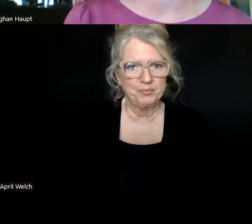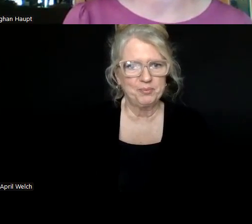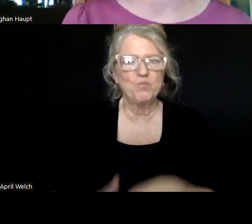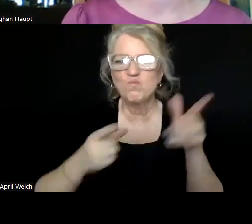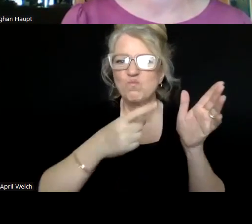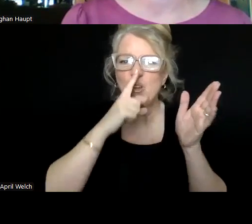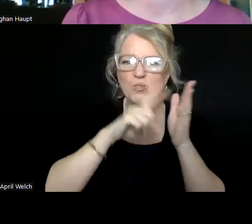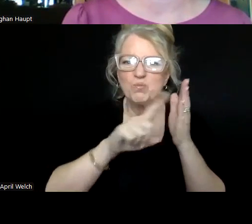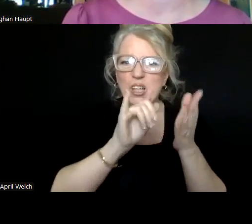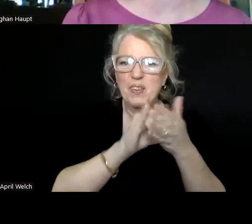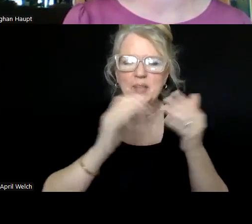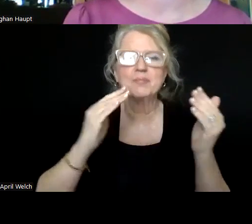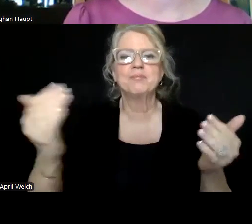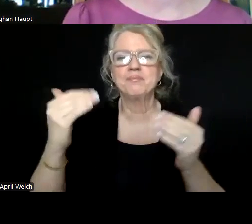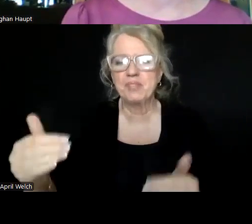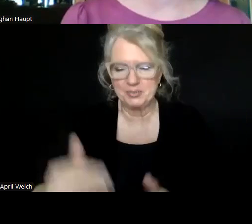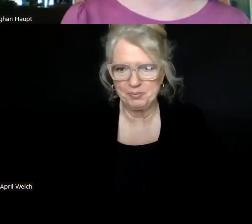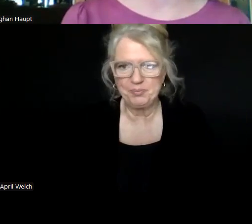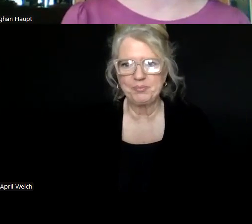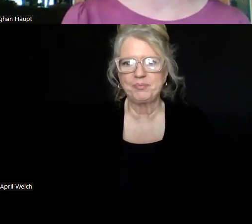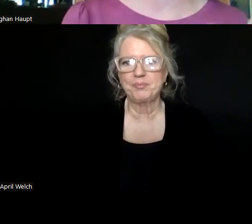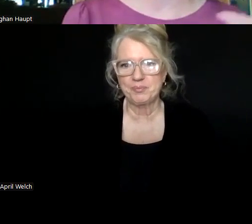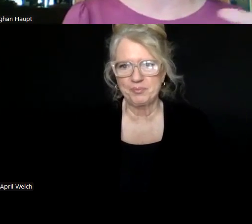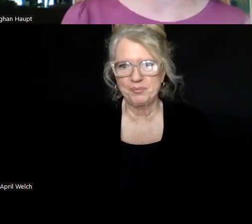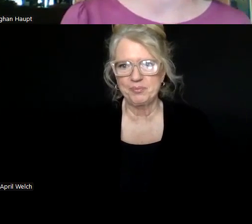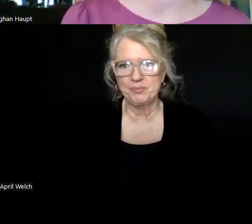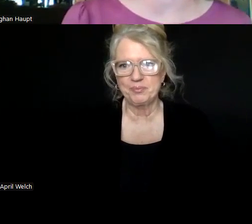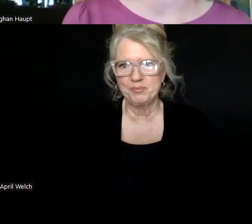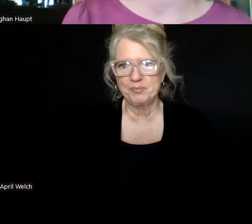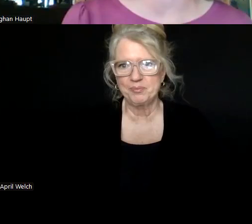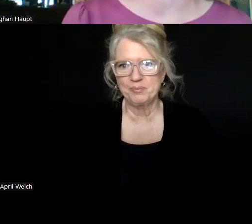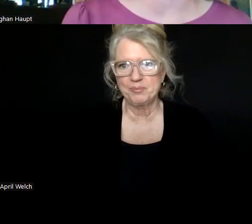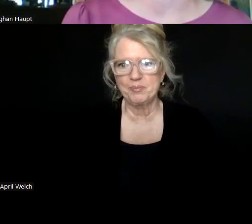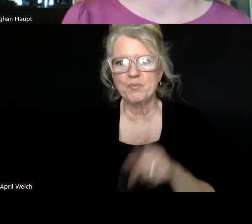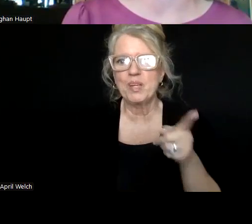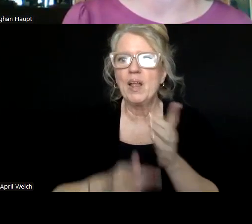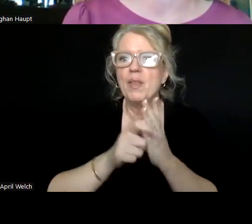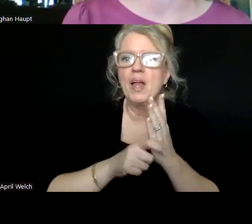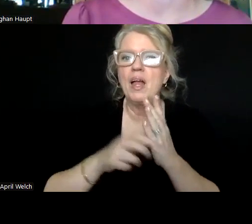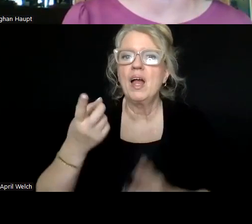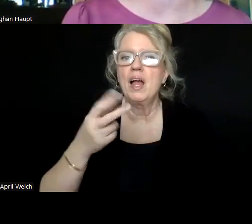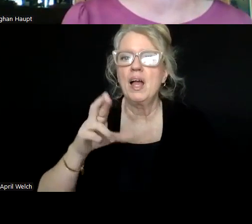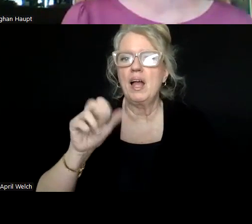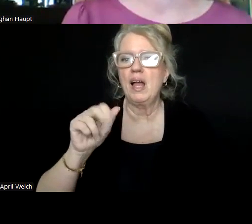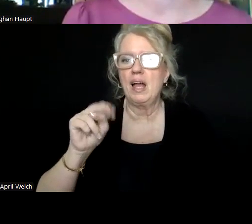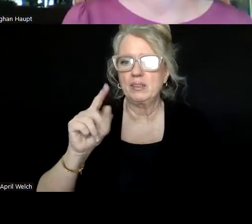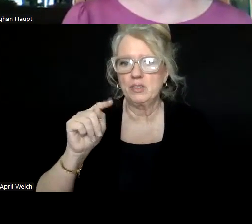out. Moving to the next. Right, and this is an article done by Dr. Anita